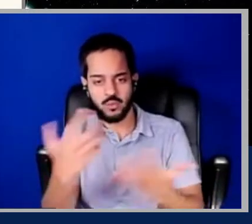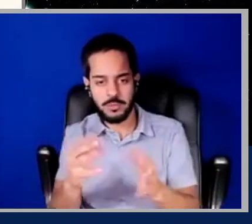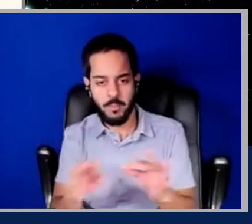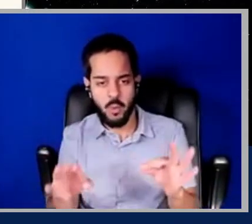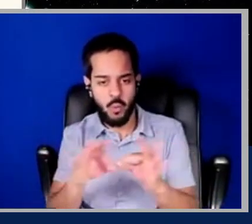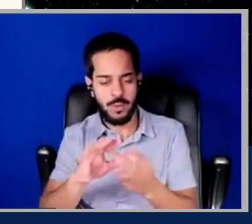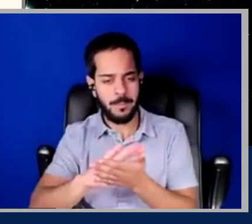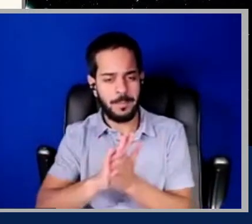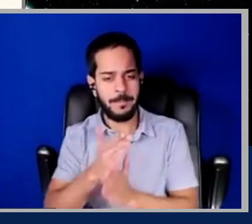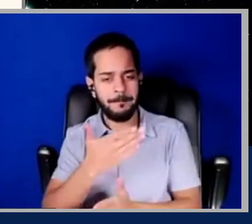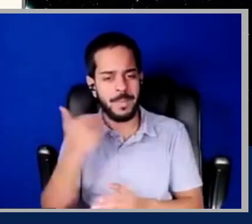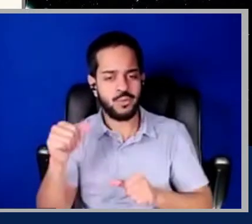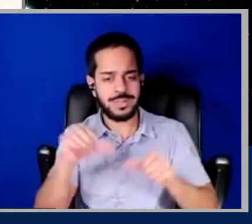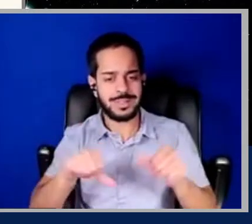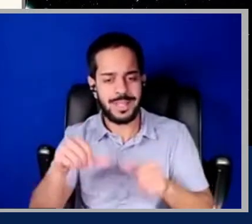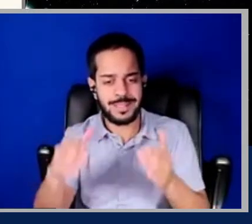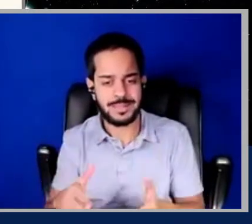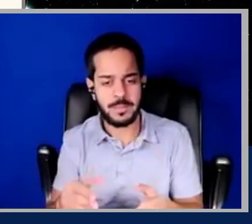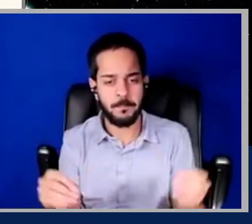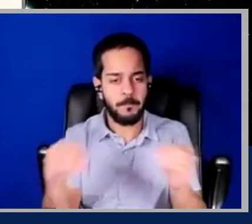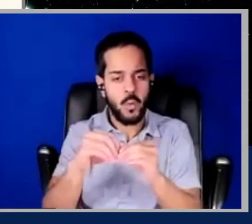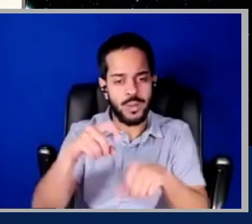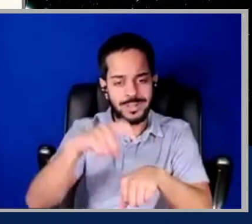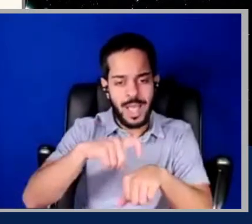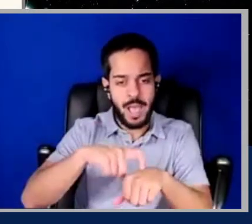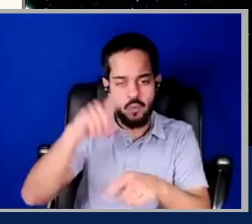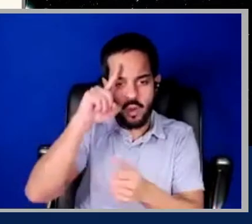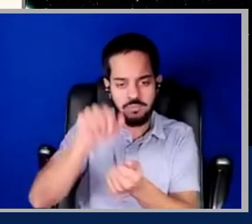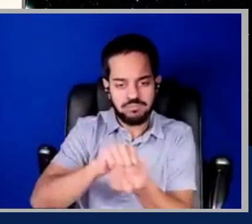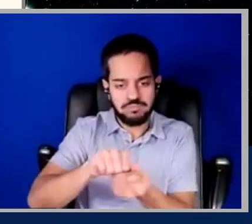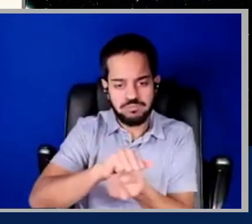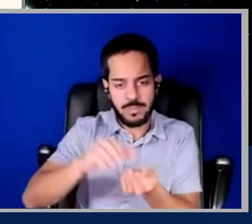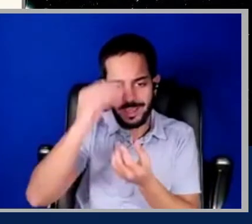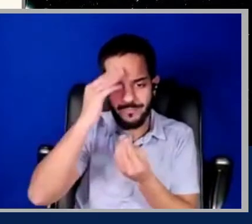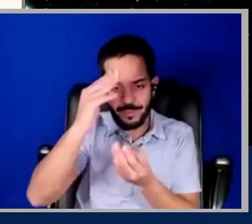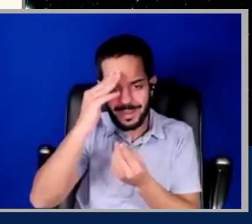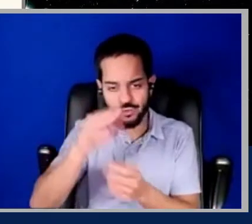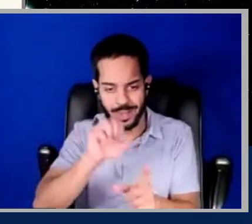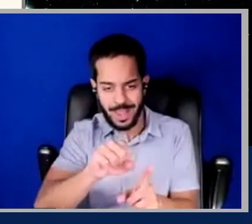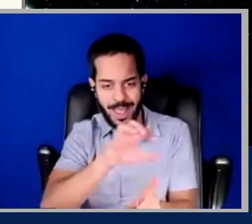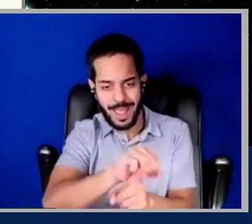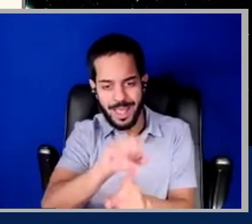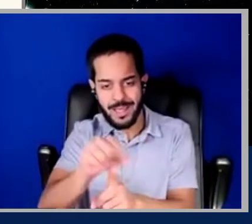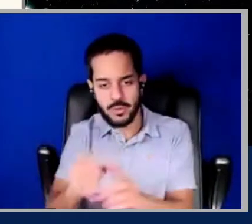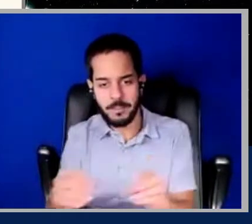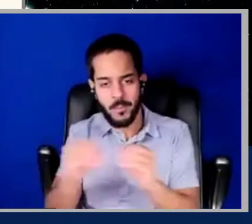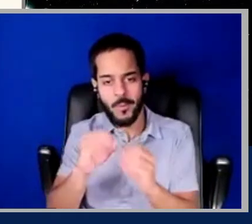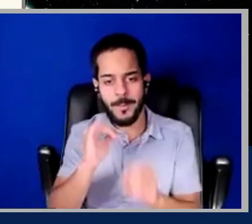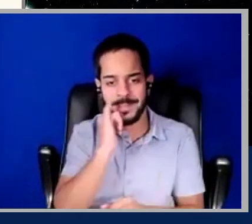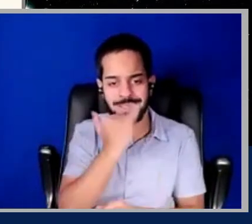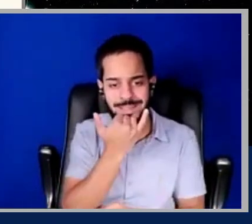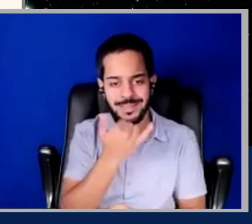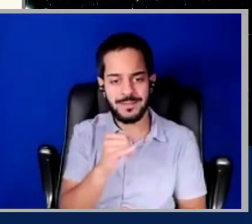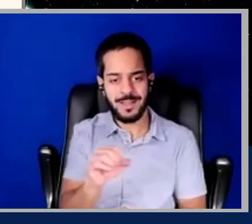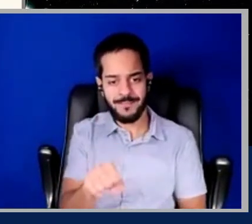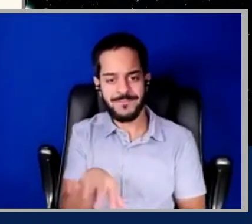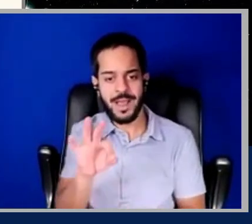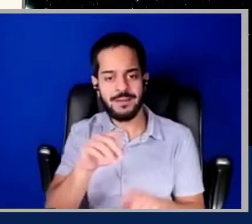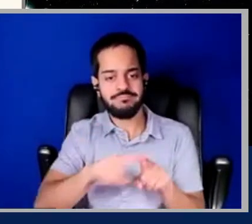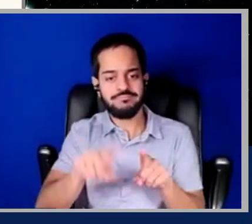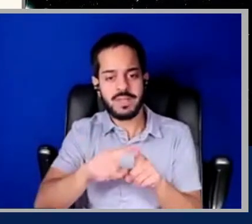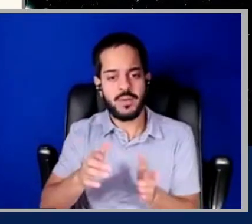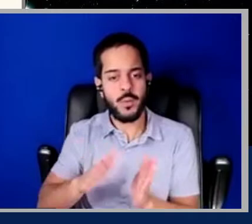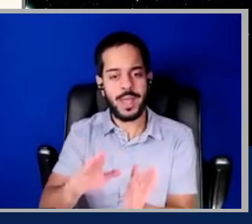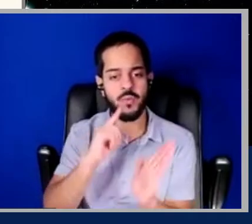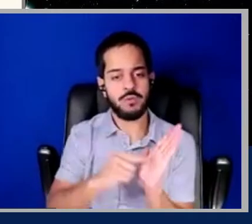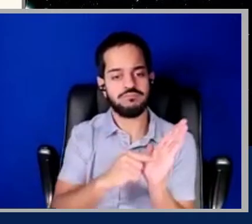spend more time with what you're looking at. You can catch mistakes. You can figure out better ways to present an idea. We really